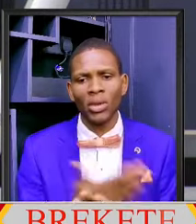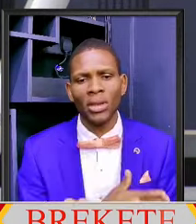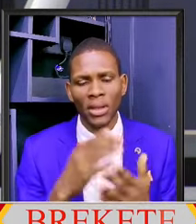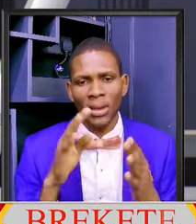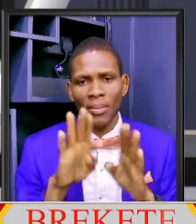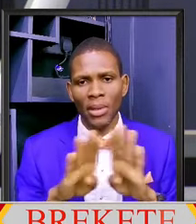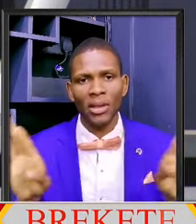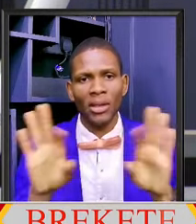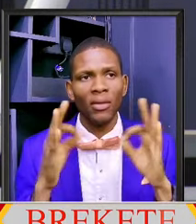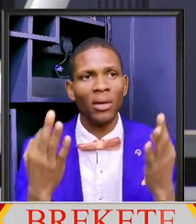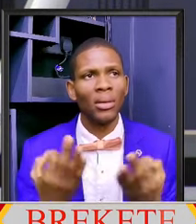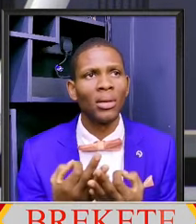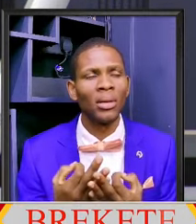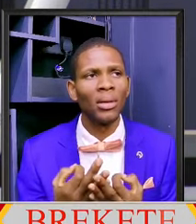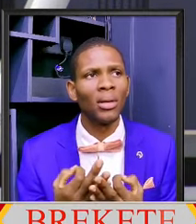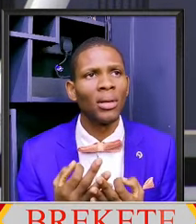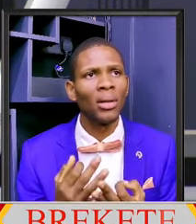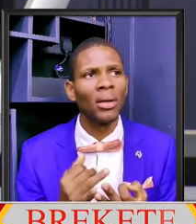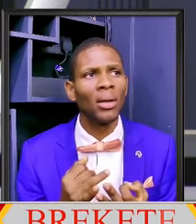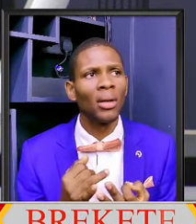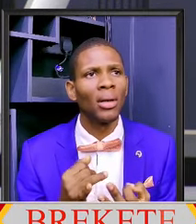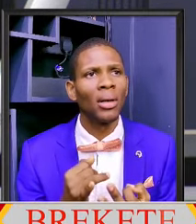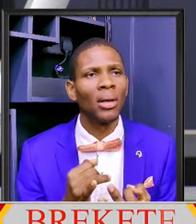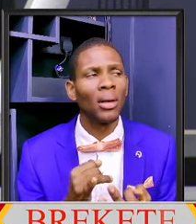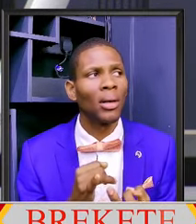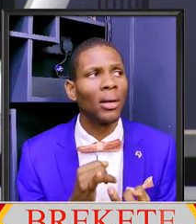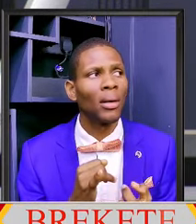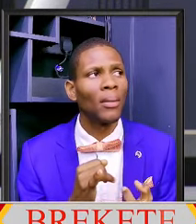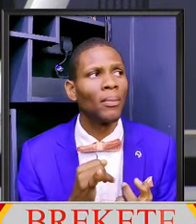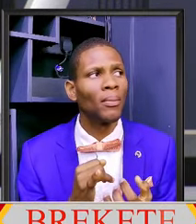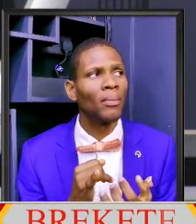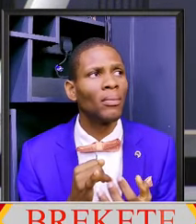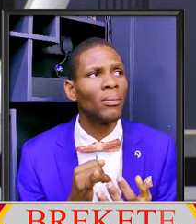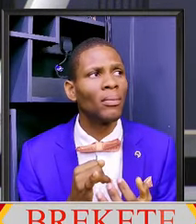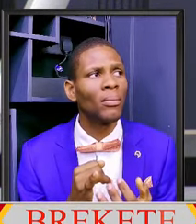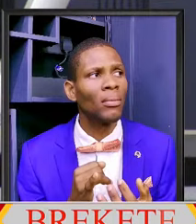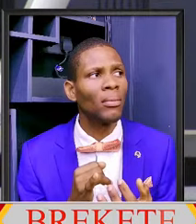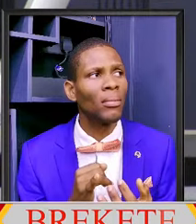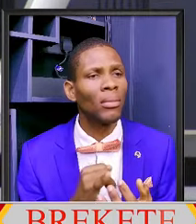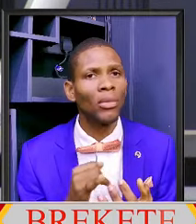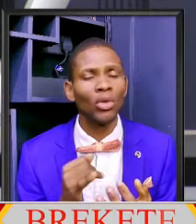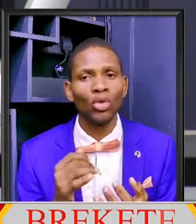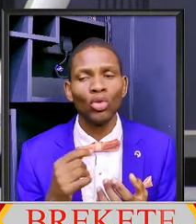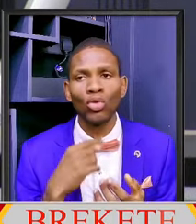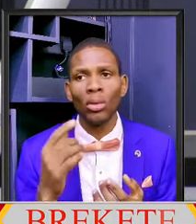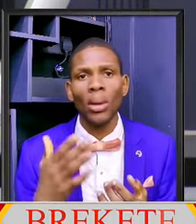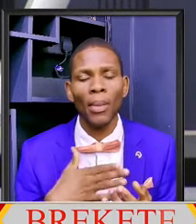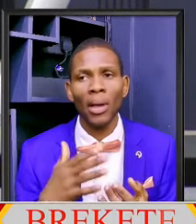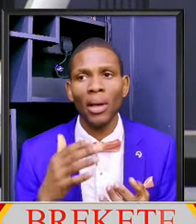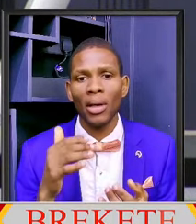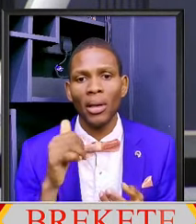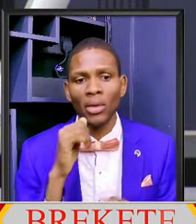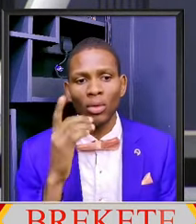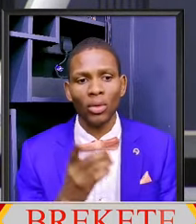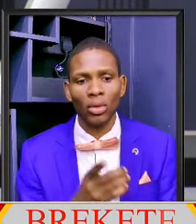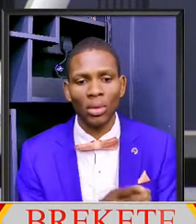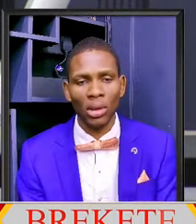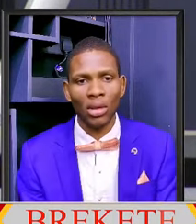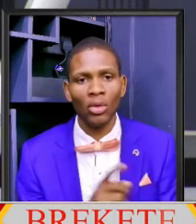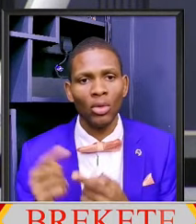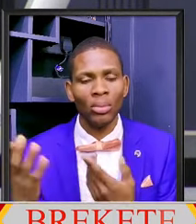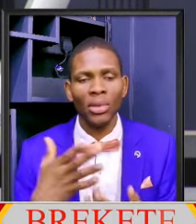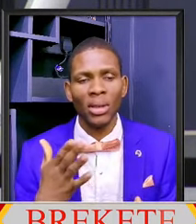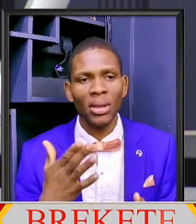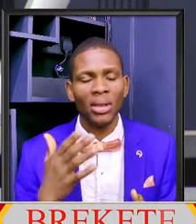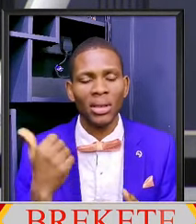family. Good I morning. Beg that trend you want to so don't remove the ladder from me. I've told my daughter to bring 10 of my personal dresses that I